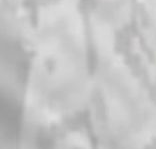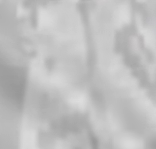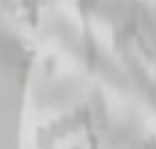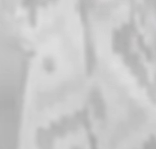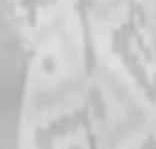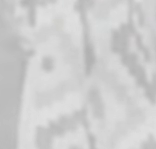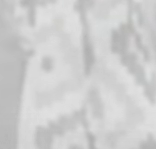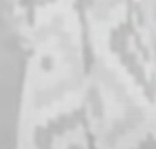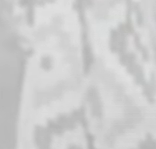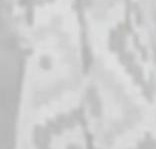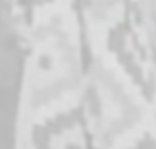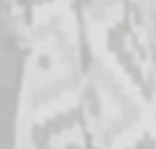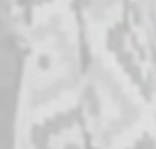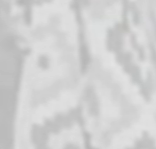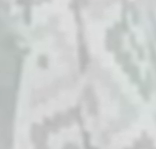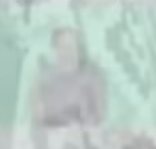No,